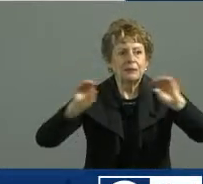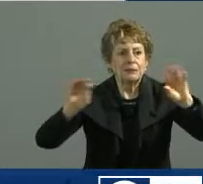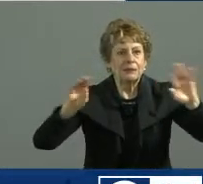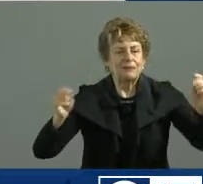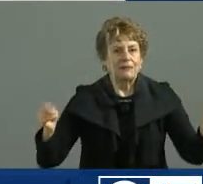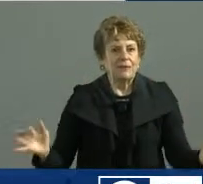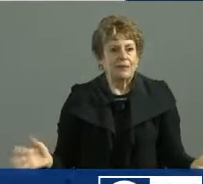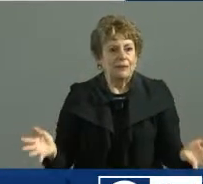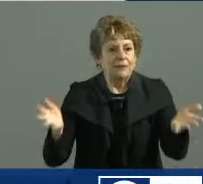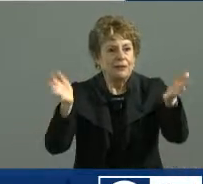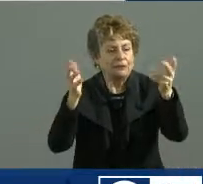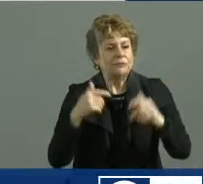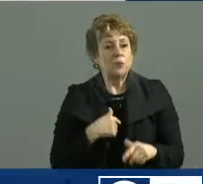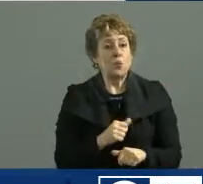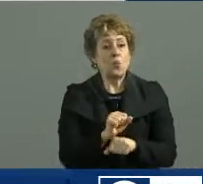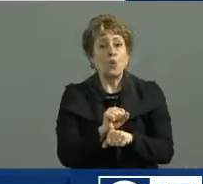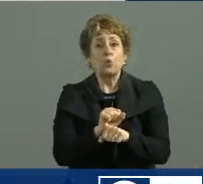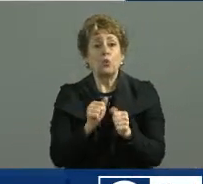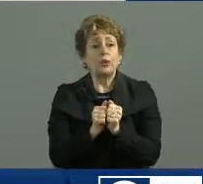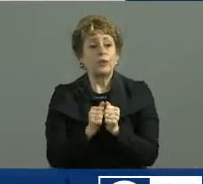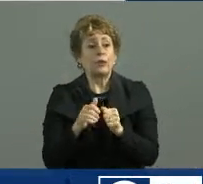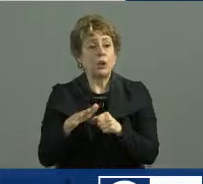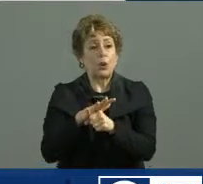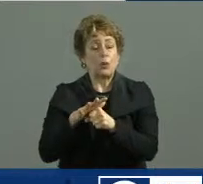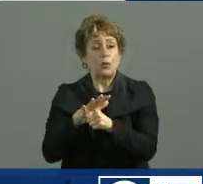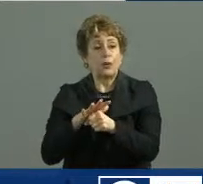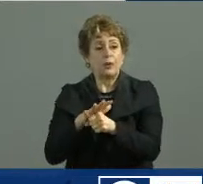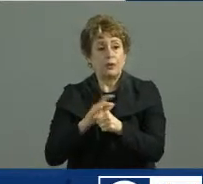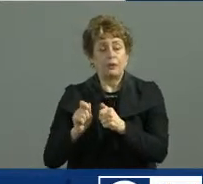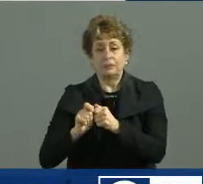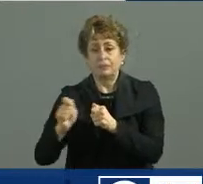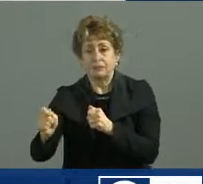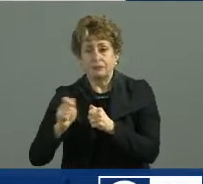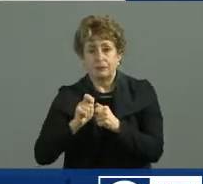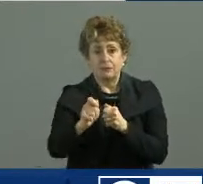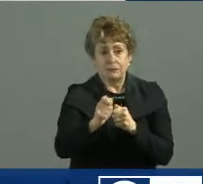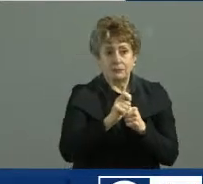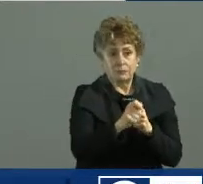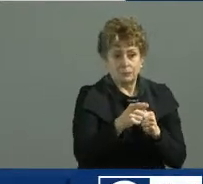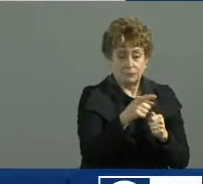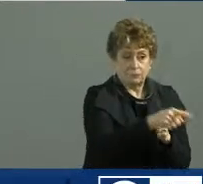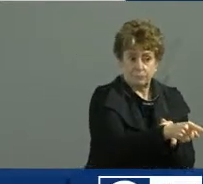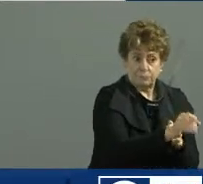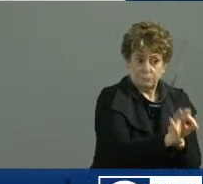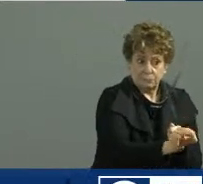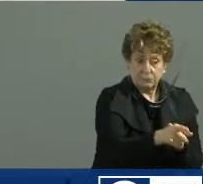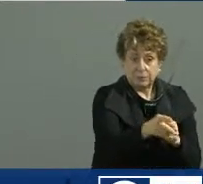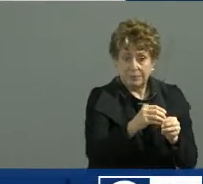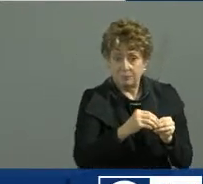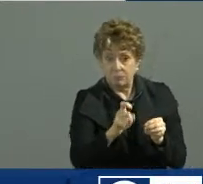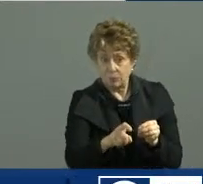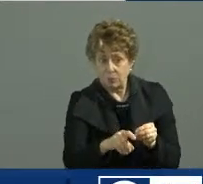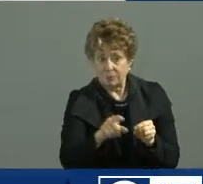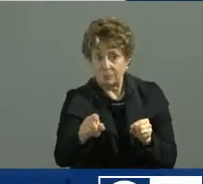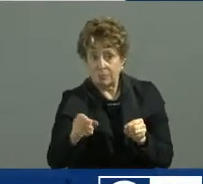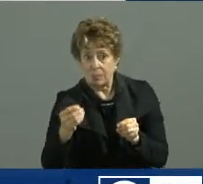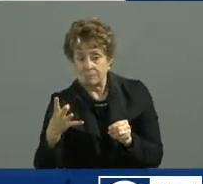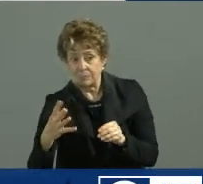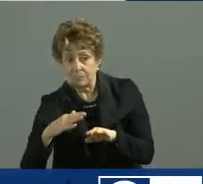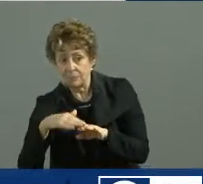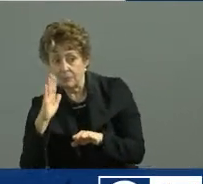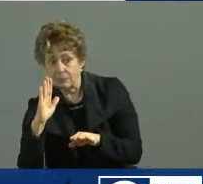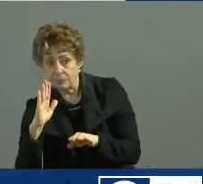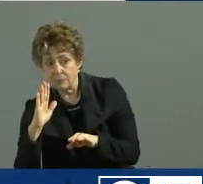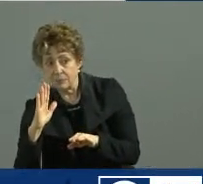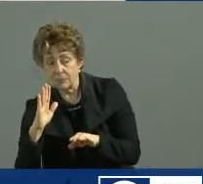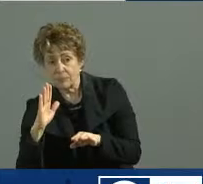We are working with local allocators on strategies to vaccinate the 75 and older population as we move